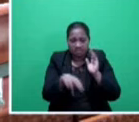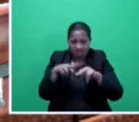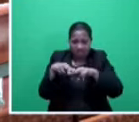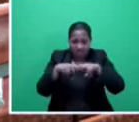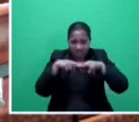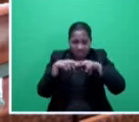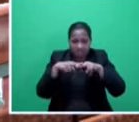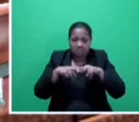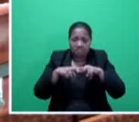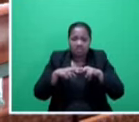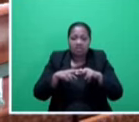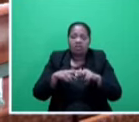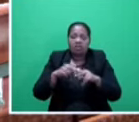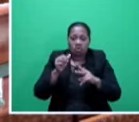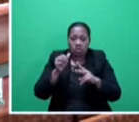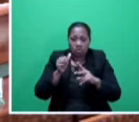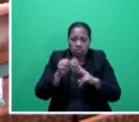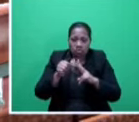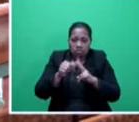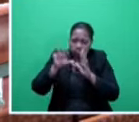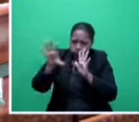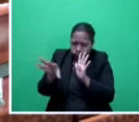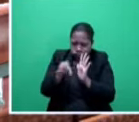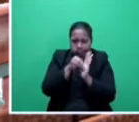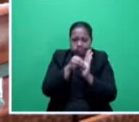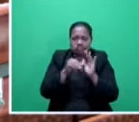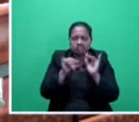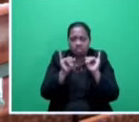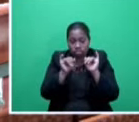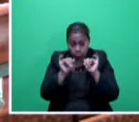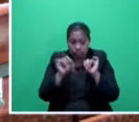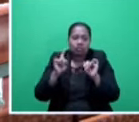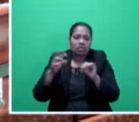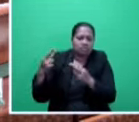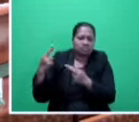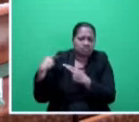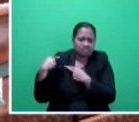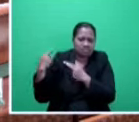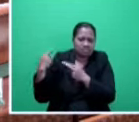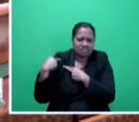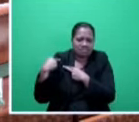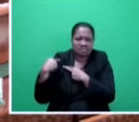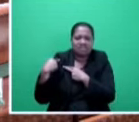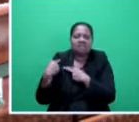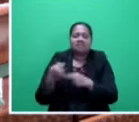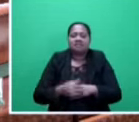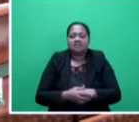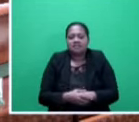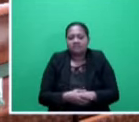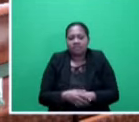also firmly entrenches these matters as the responsibility of the Electoral